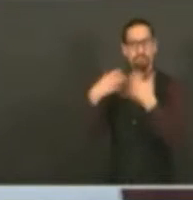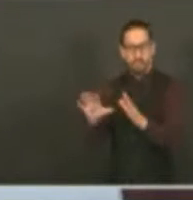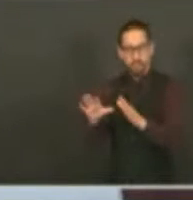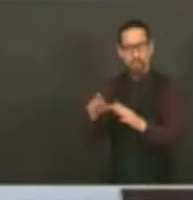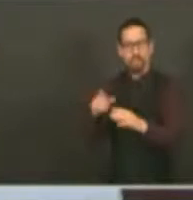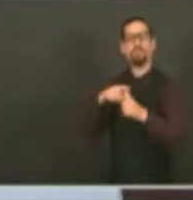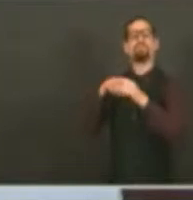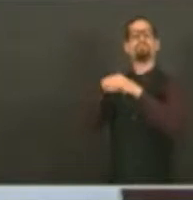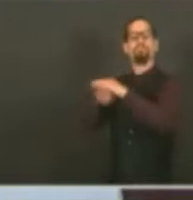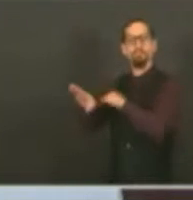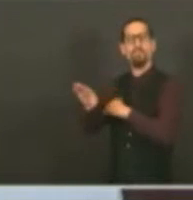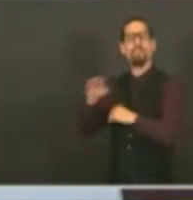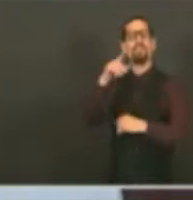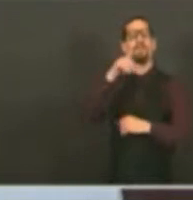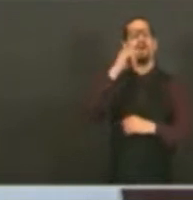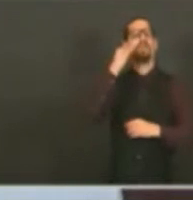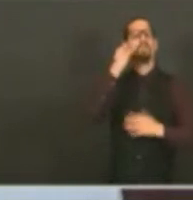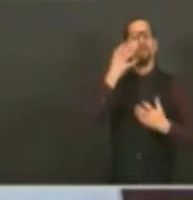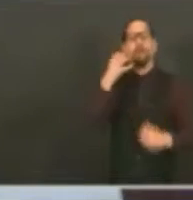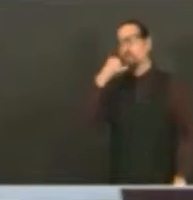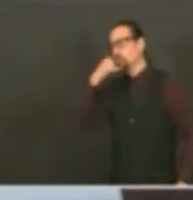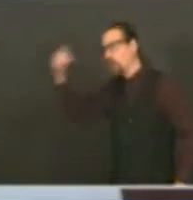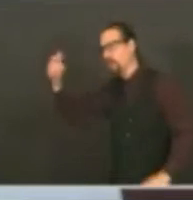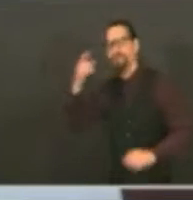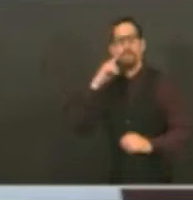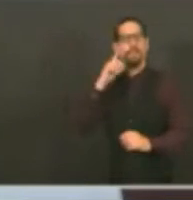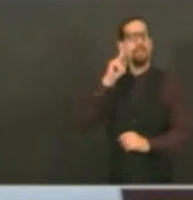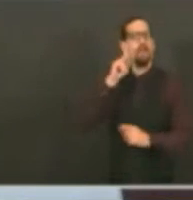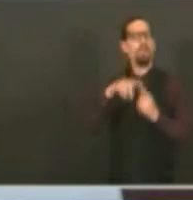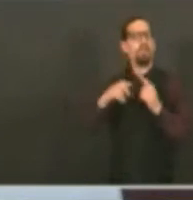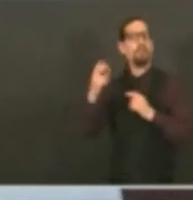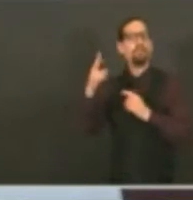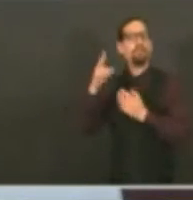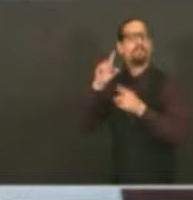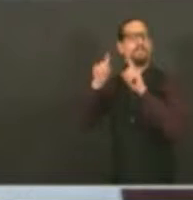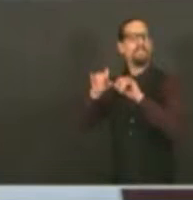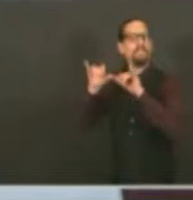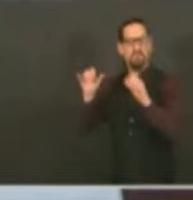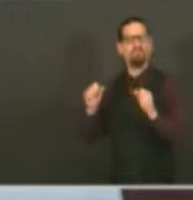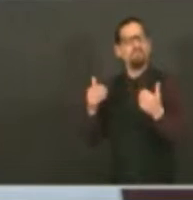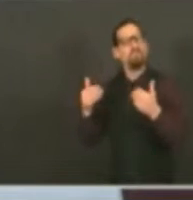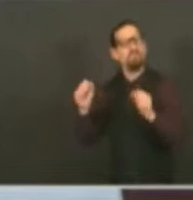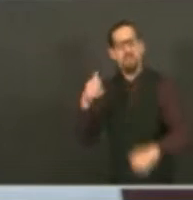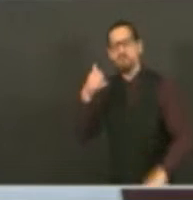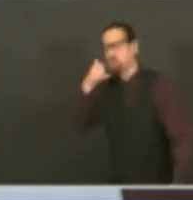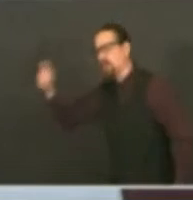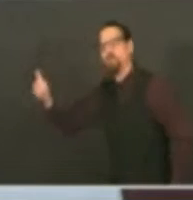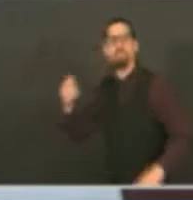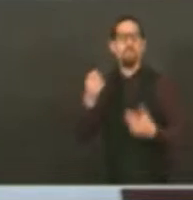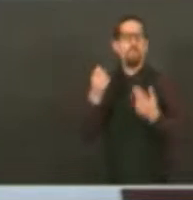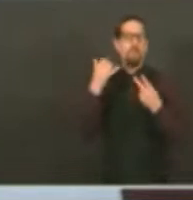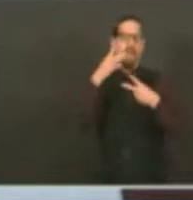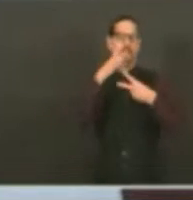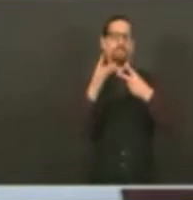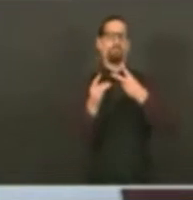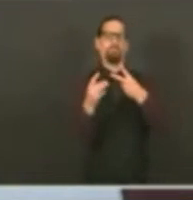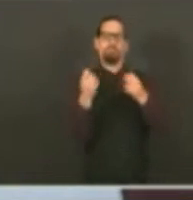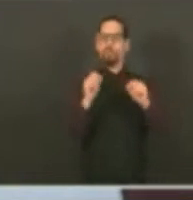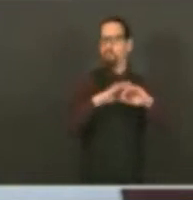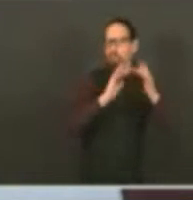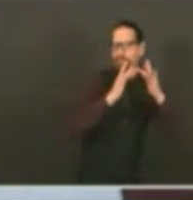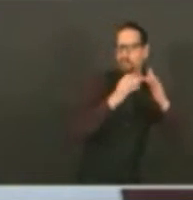fine. I would like to take a minute to thank our school leaders and teachers for